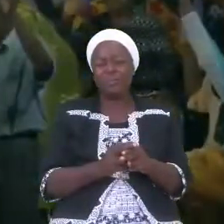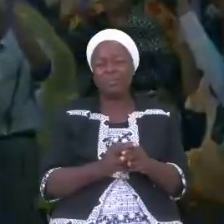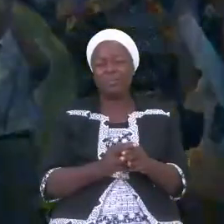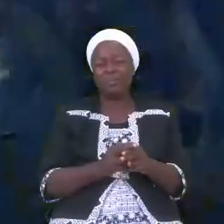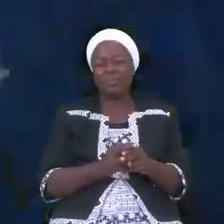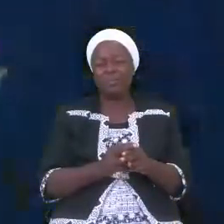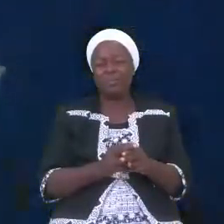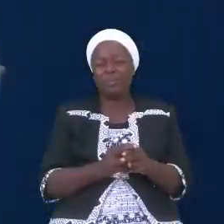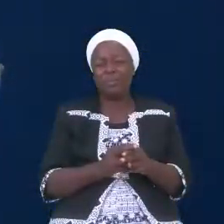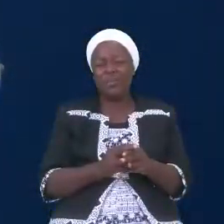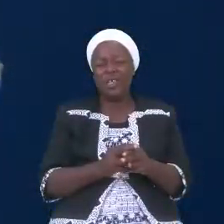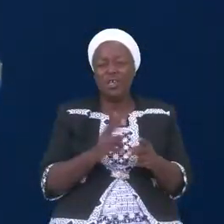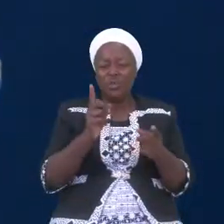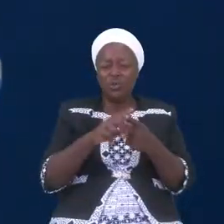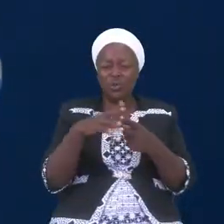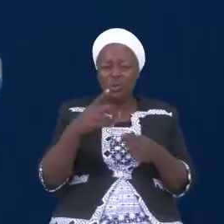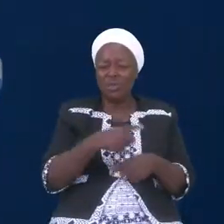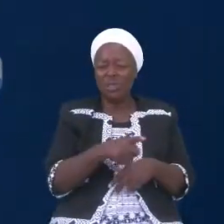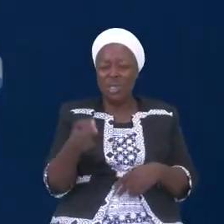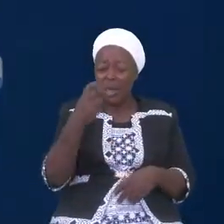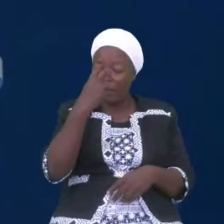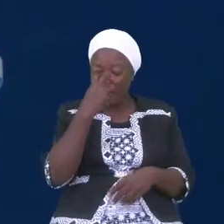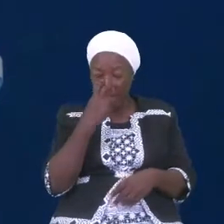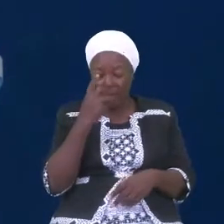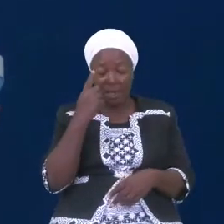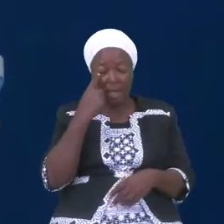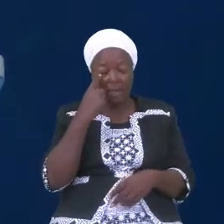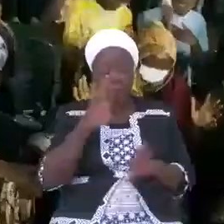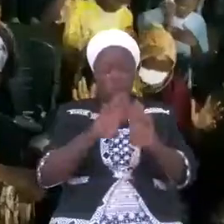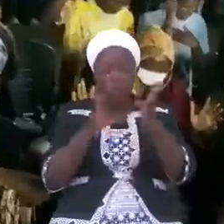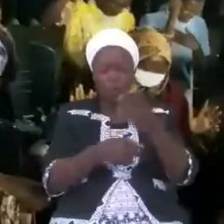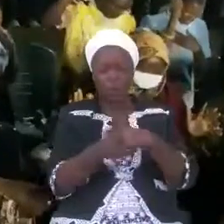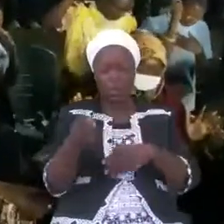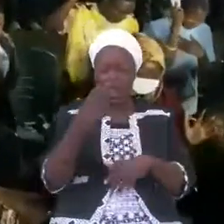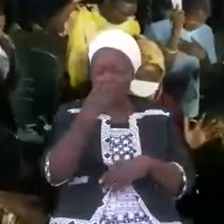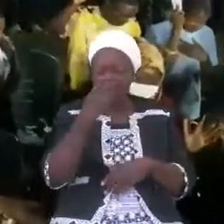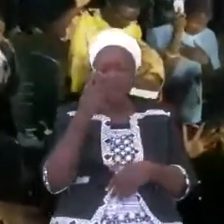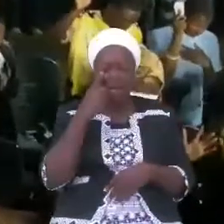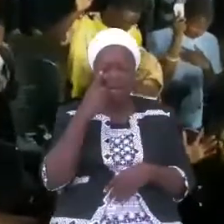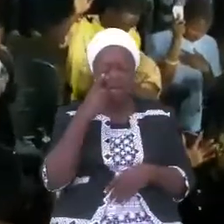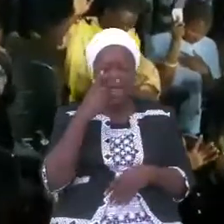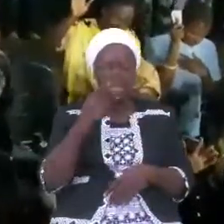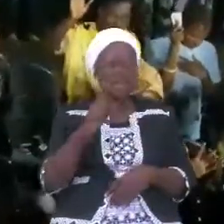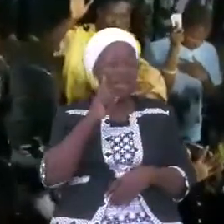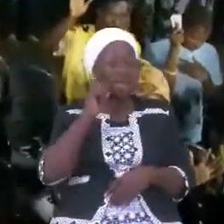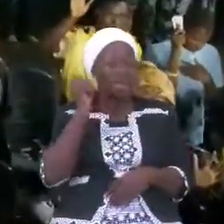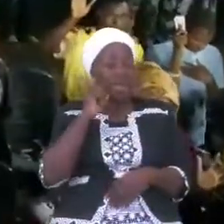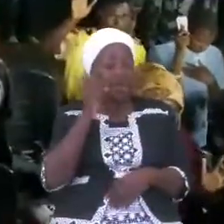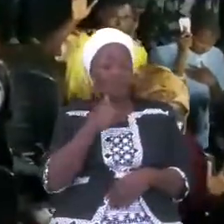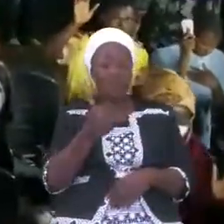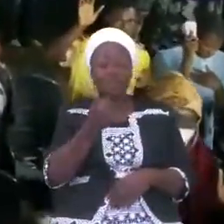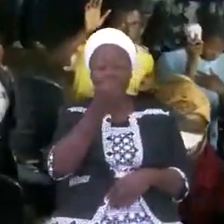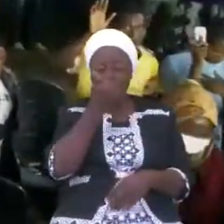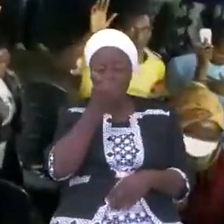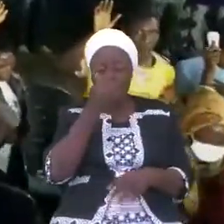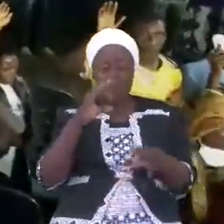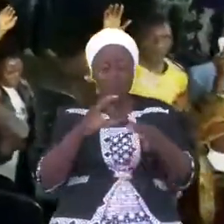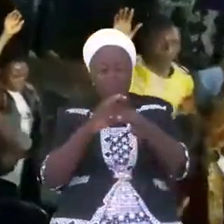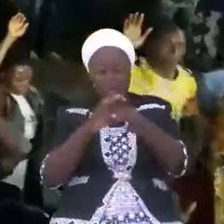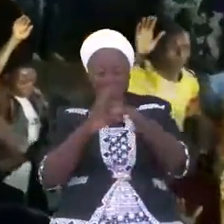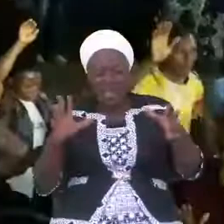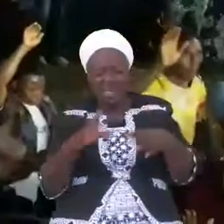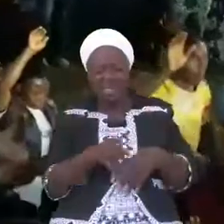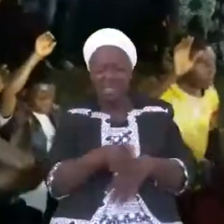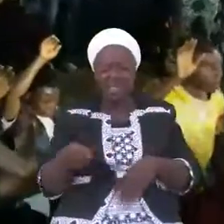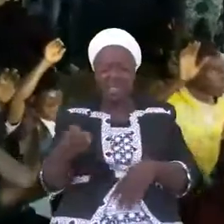To their blind eyes, open their blind eyes. Amen. The deaf and the dumb, release